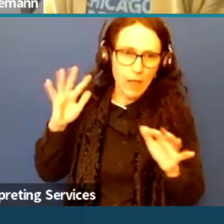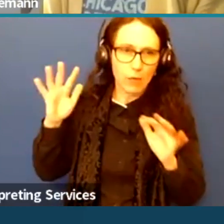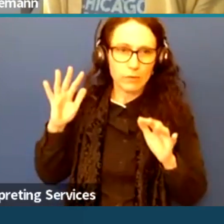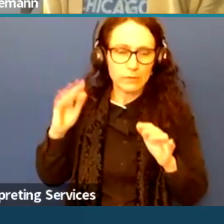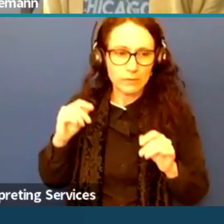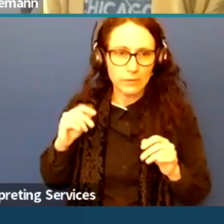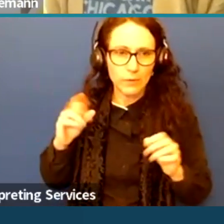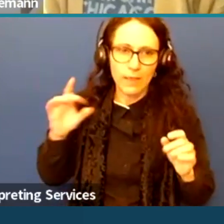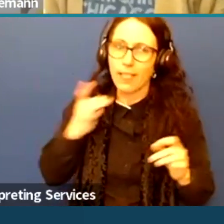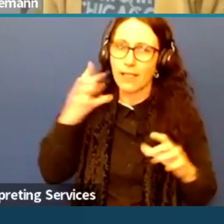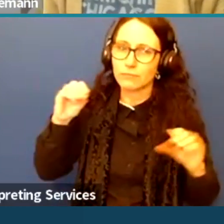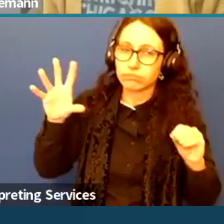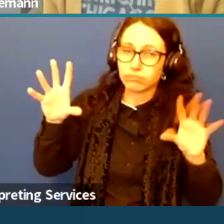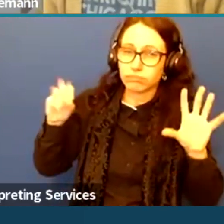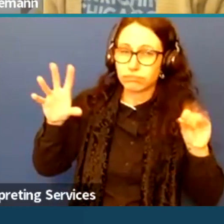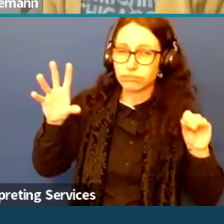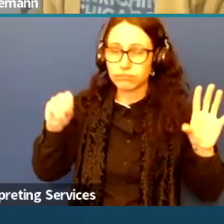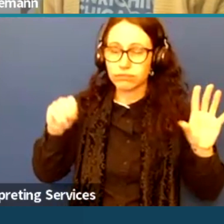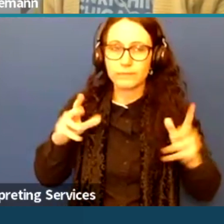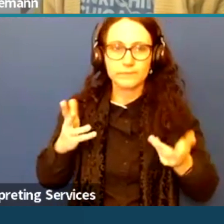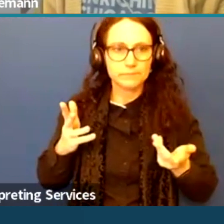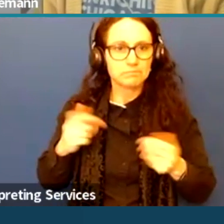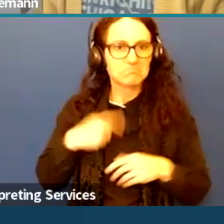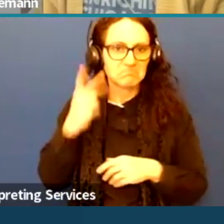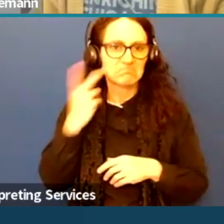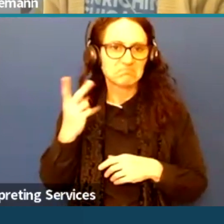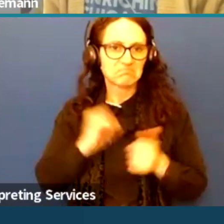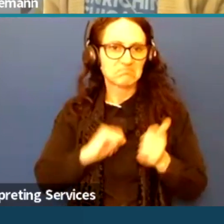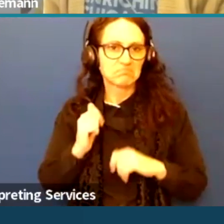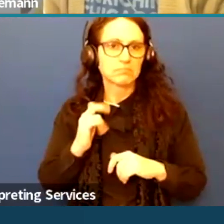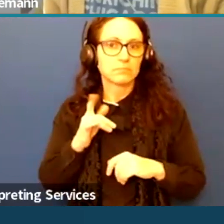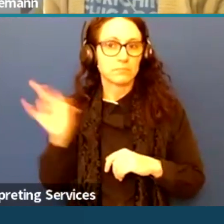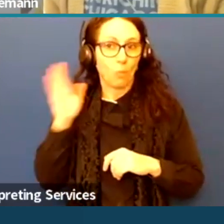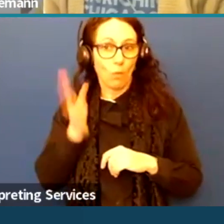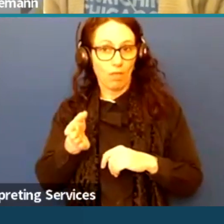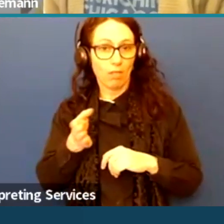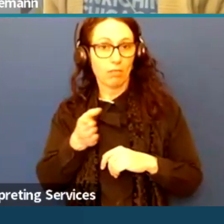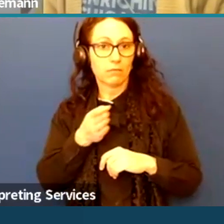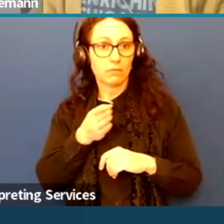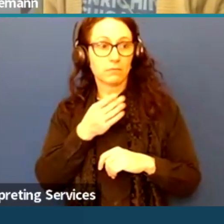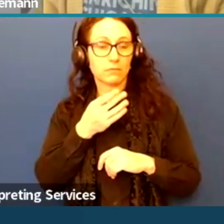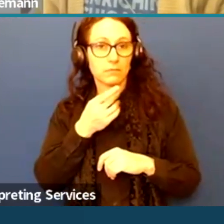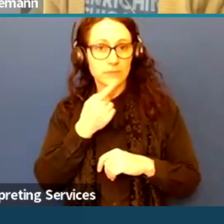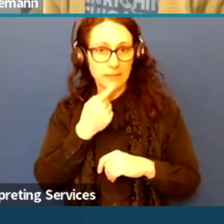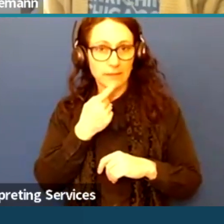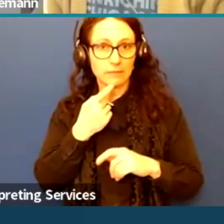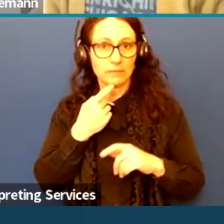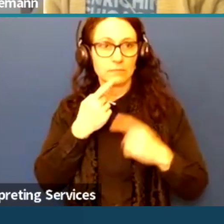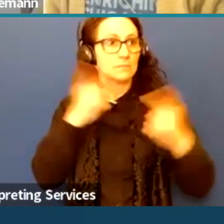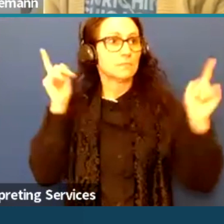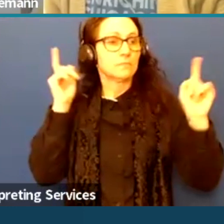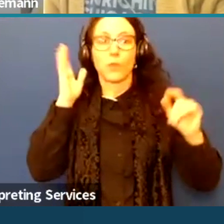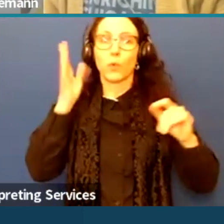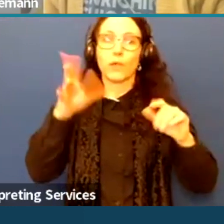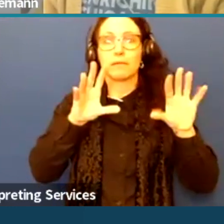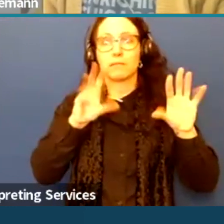noise or flashing lights or something like that, I've seen theaters where they'll actually say that over the speaker before the session starts.